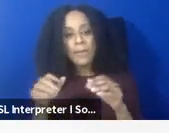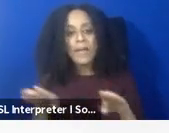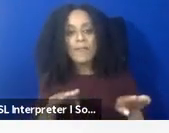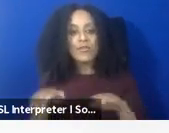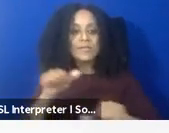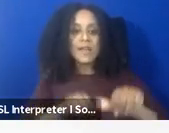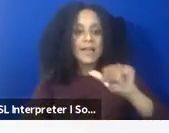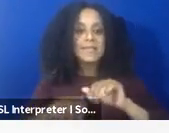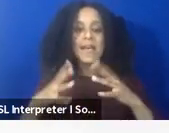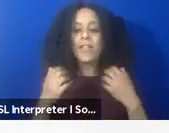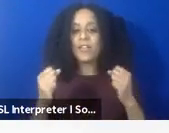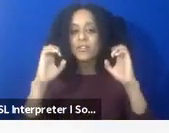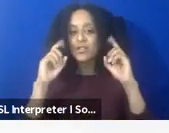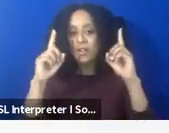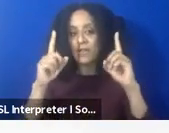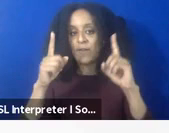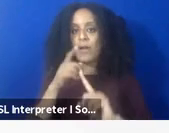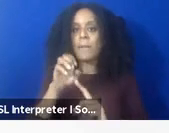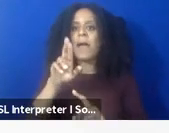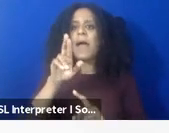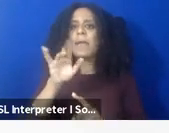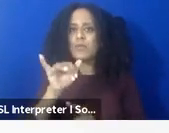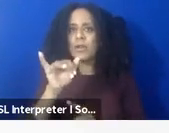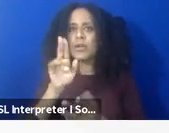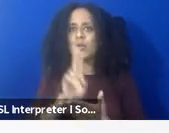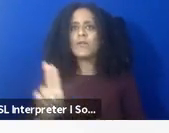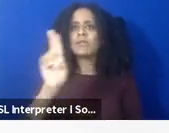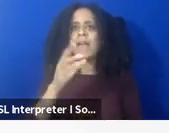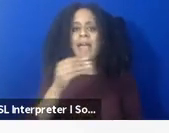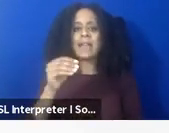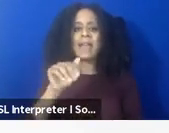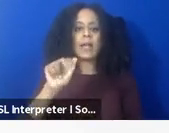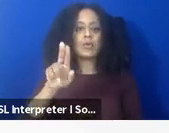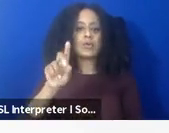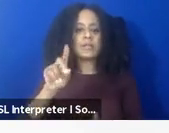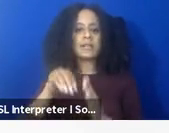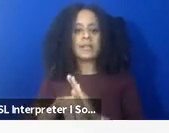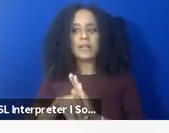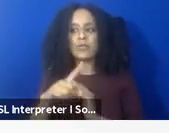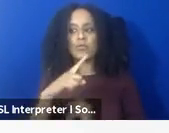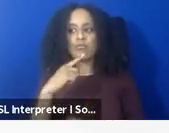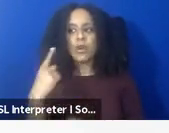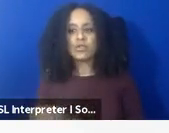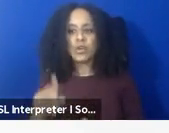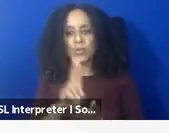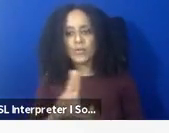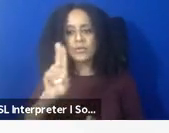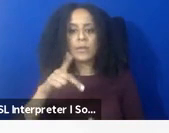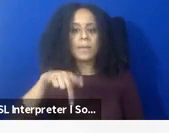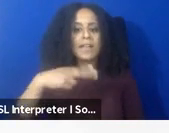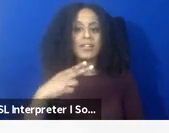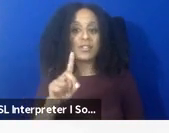Health Education from Emory University, and his AUD from Rush University, a PhD in